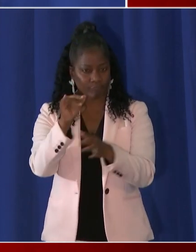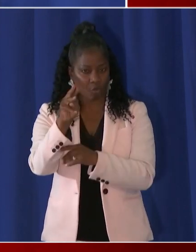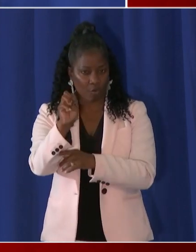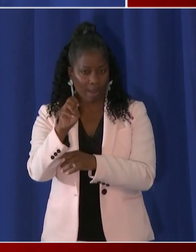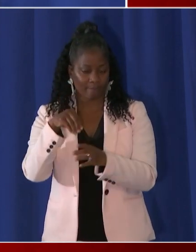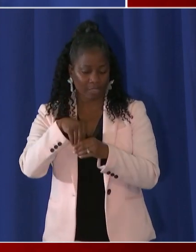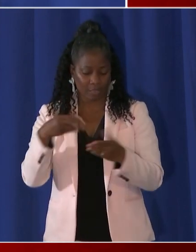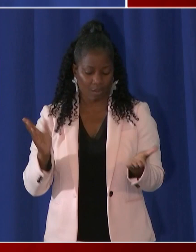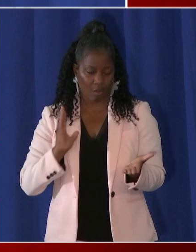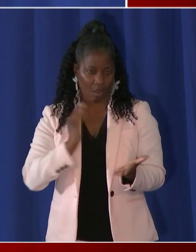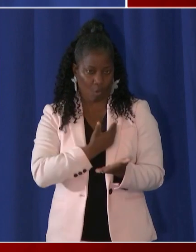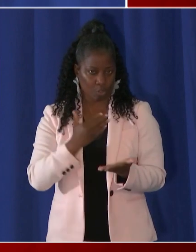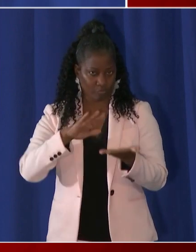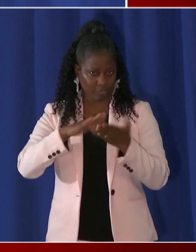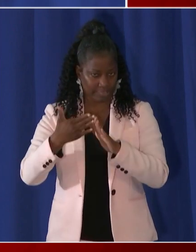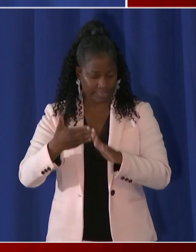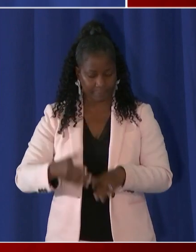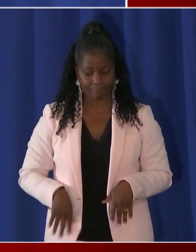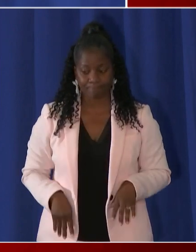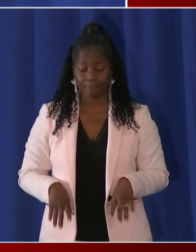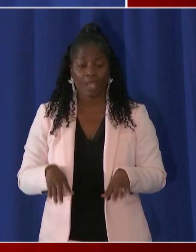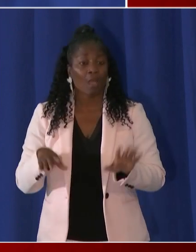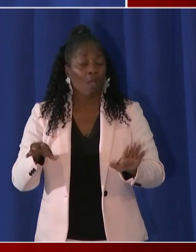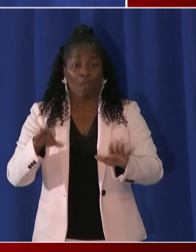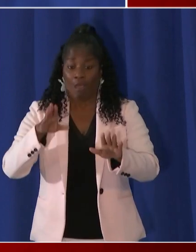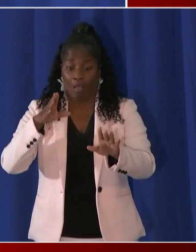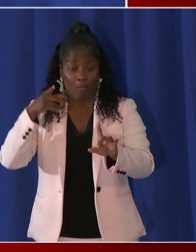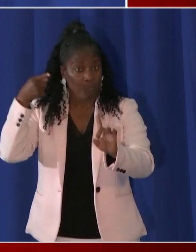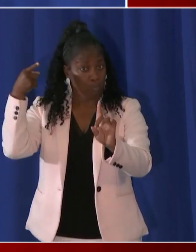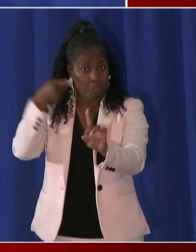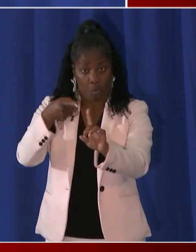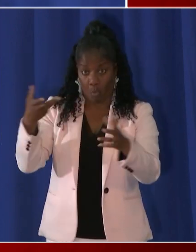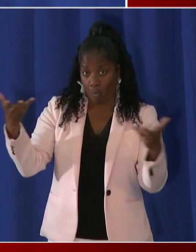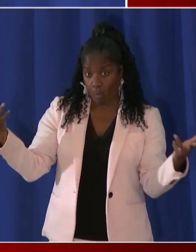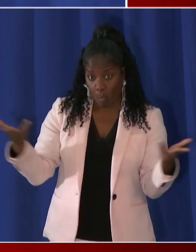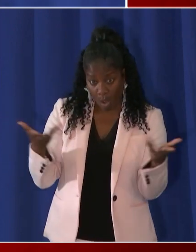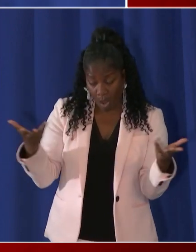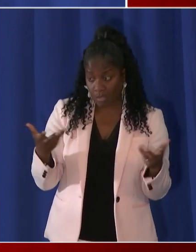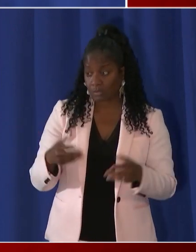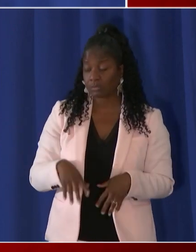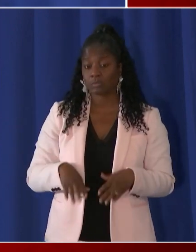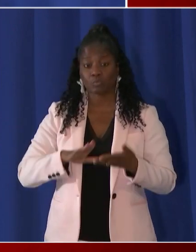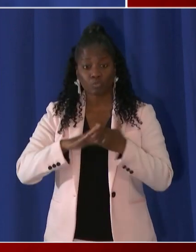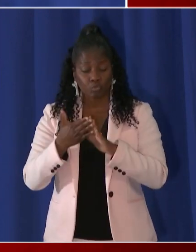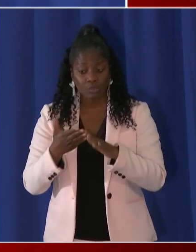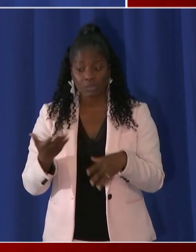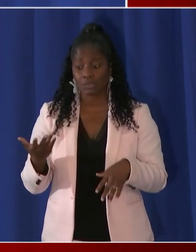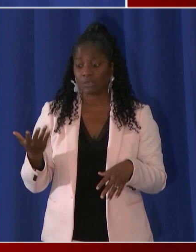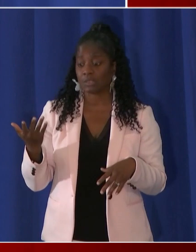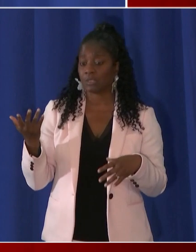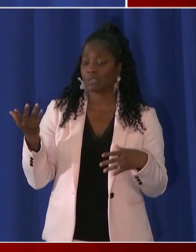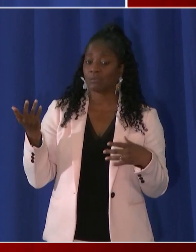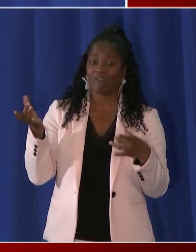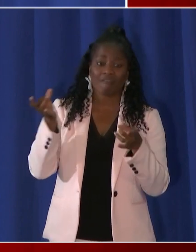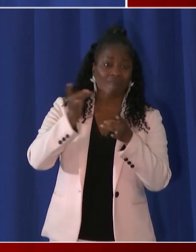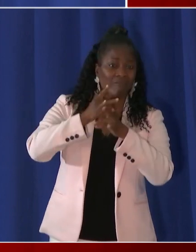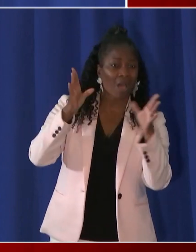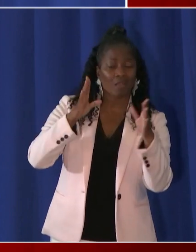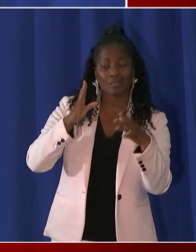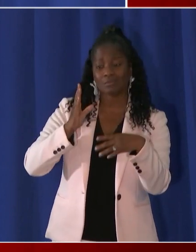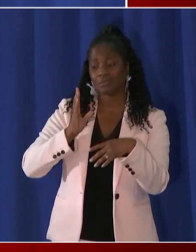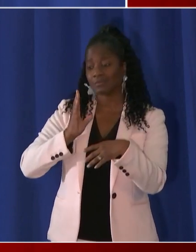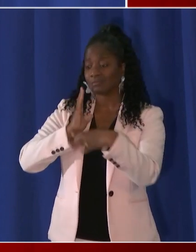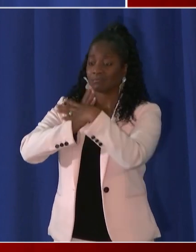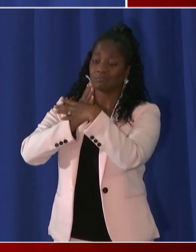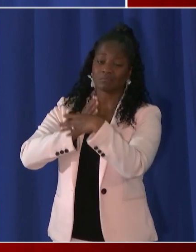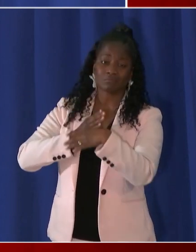But the bottom line is we all, the government, the community, law enforcement, violence prevention,